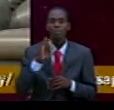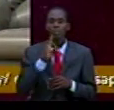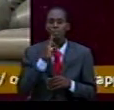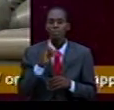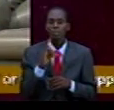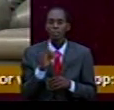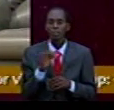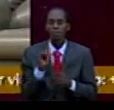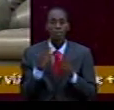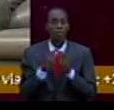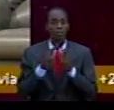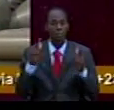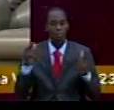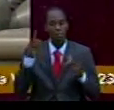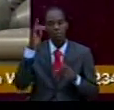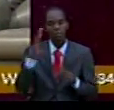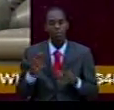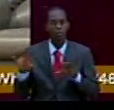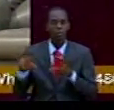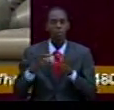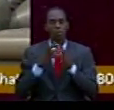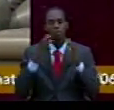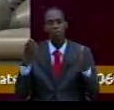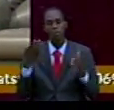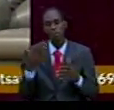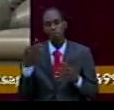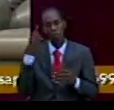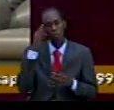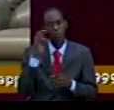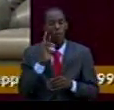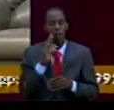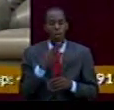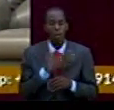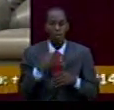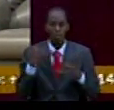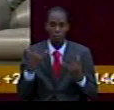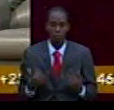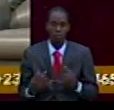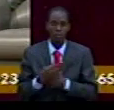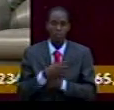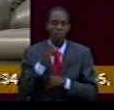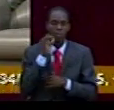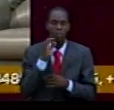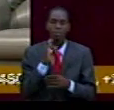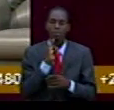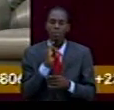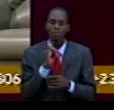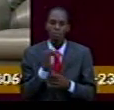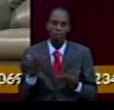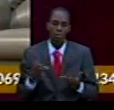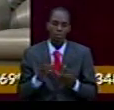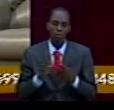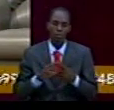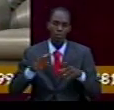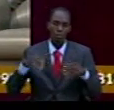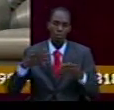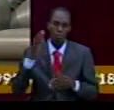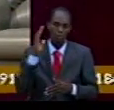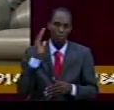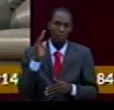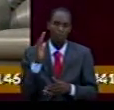me. God has done much work for me. And today, I came out to testify about the goodness of God in my